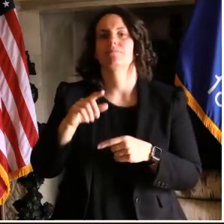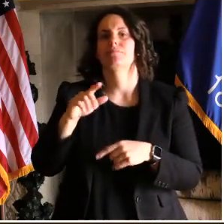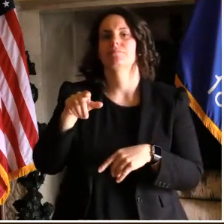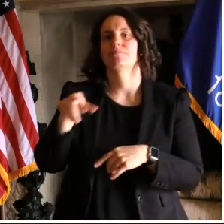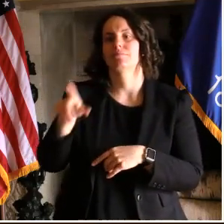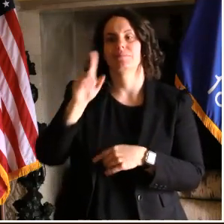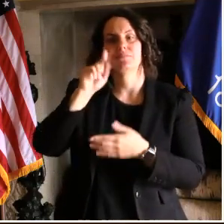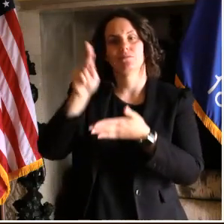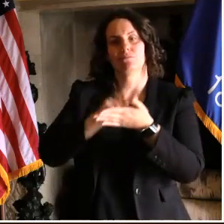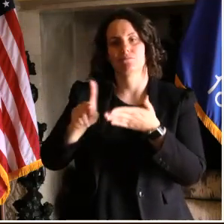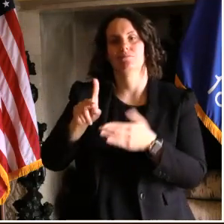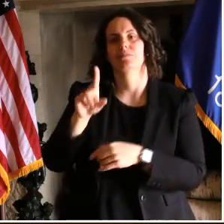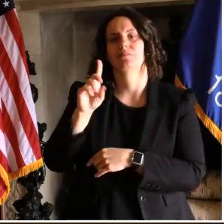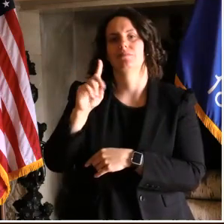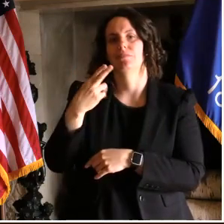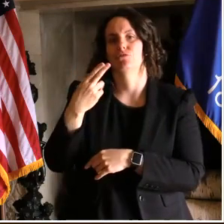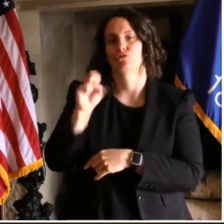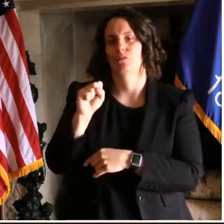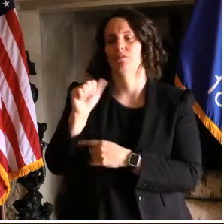Services, Andrea Powell.